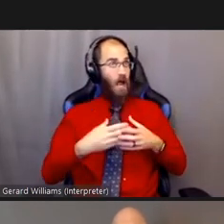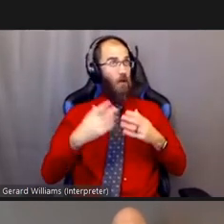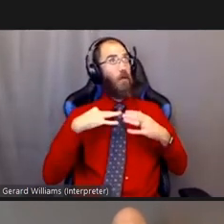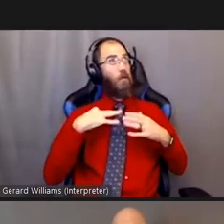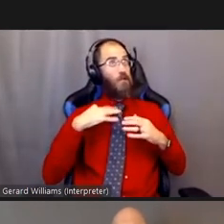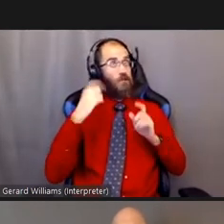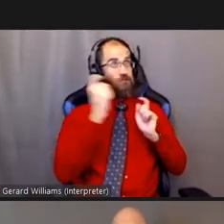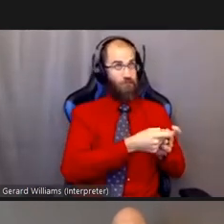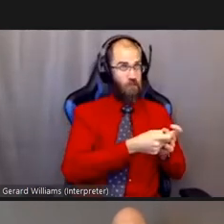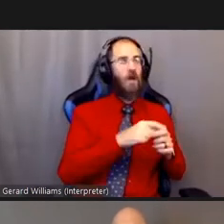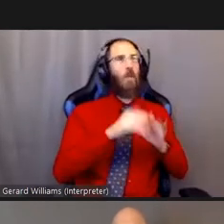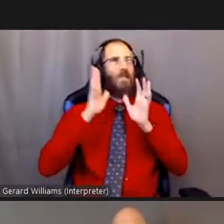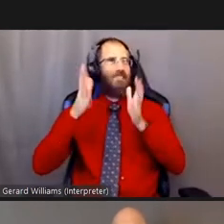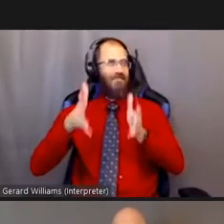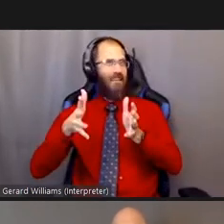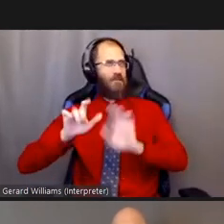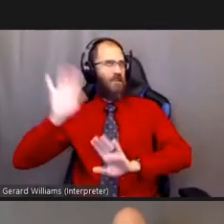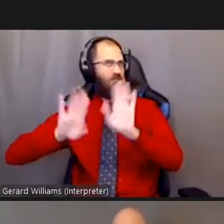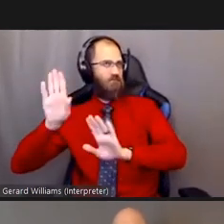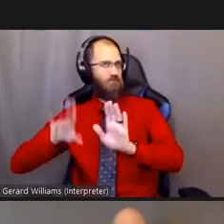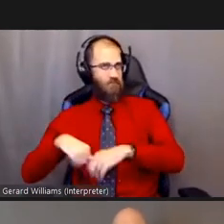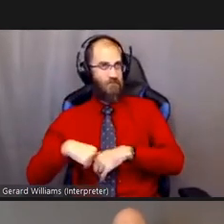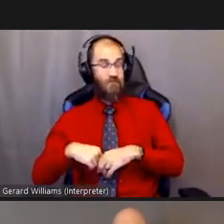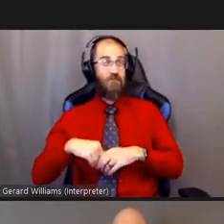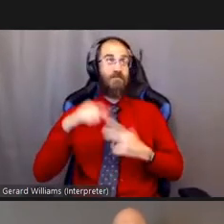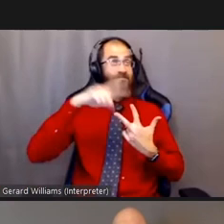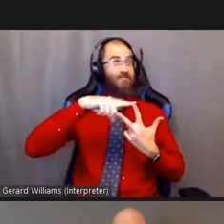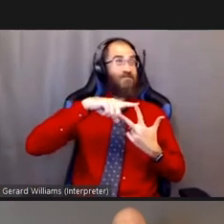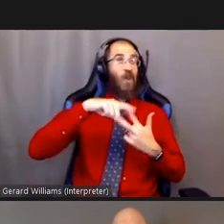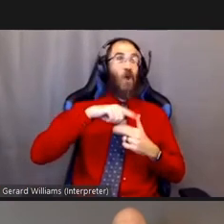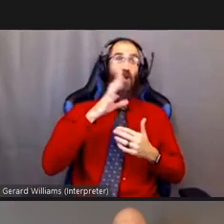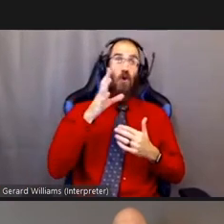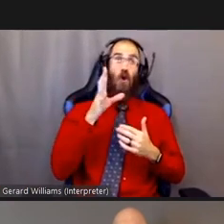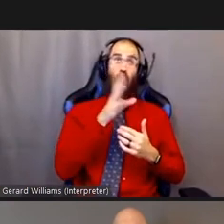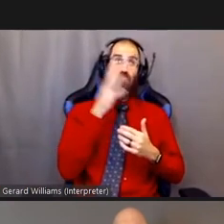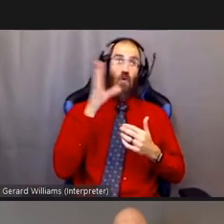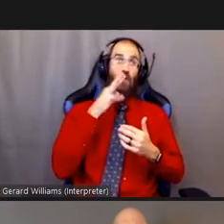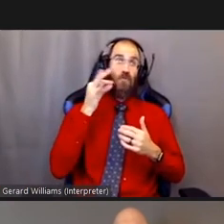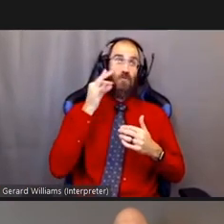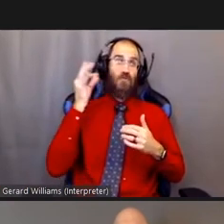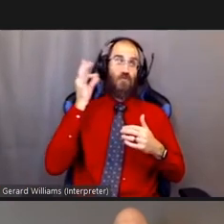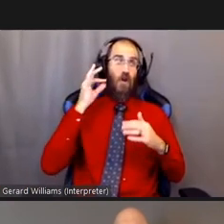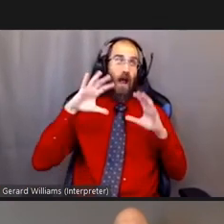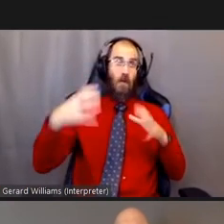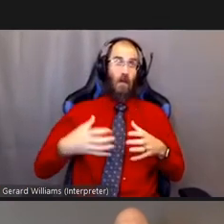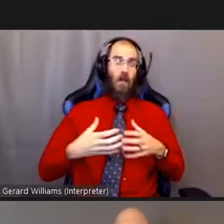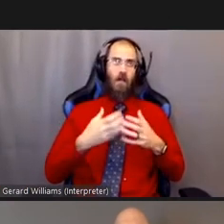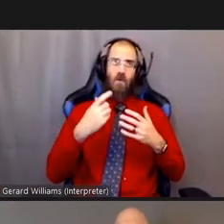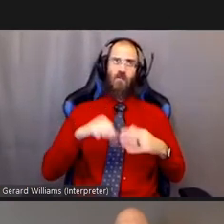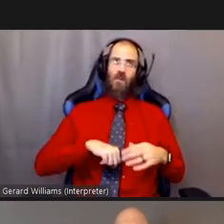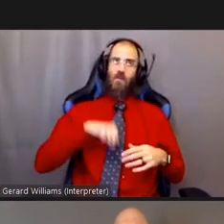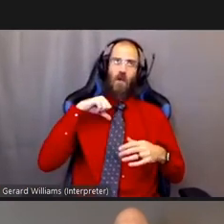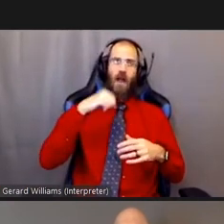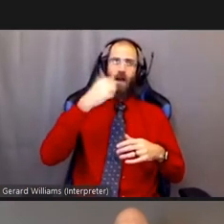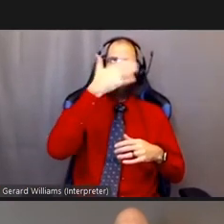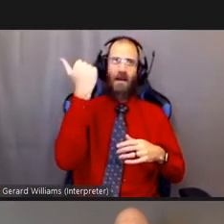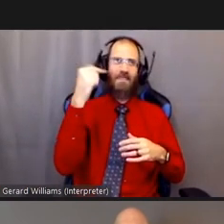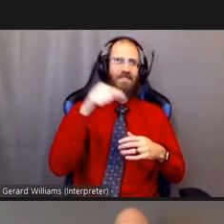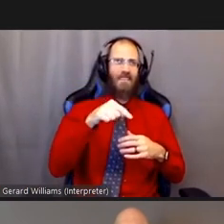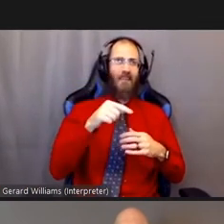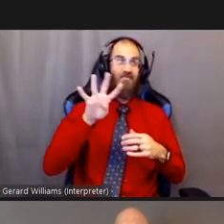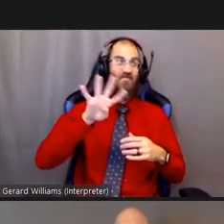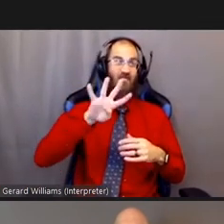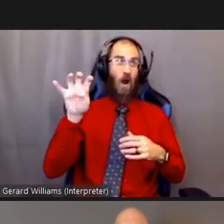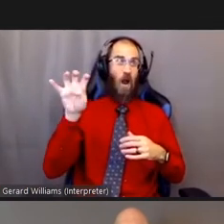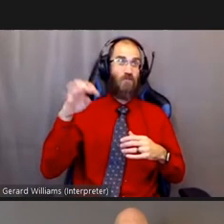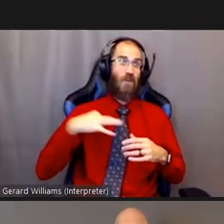We're particularly pleased with the rural tribal window because we had over 400 applicants, and earlier this month we were able to